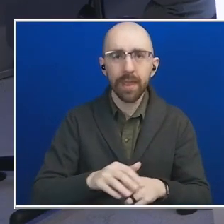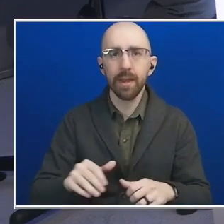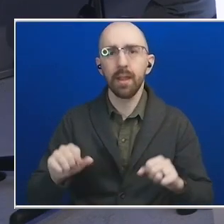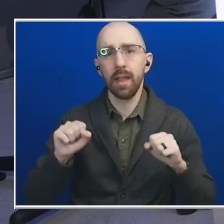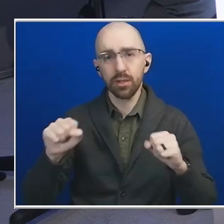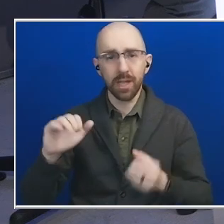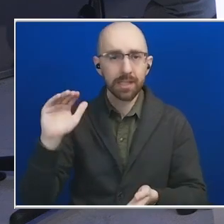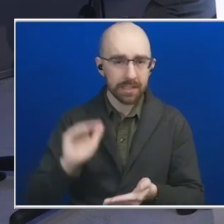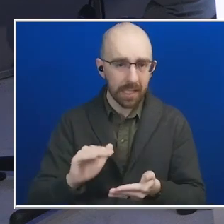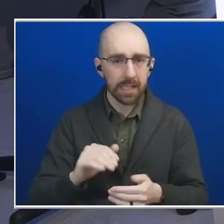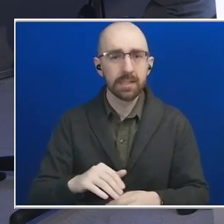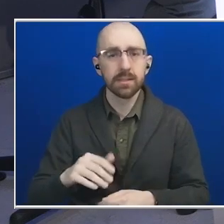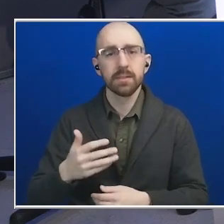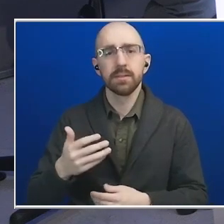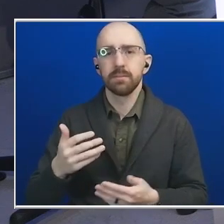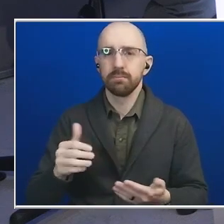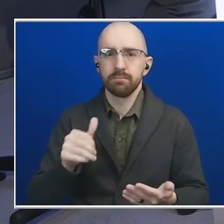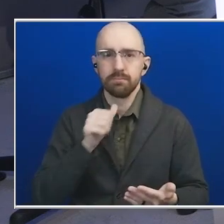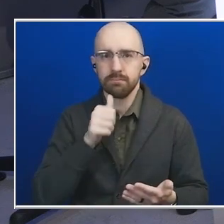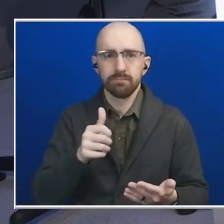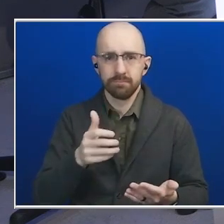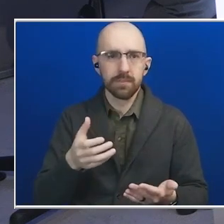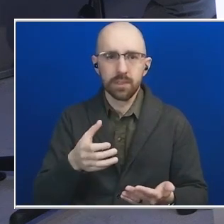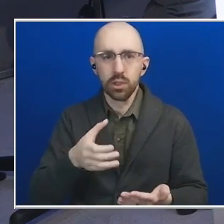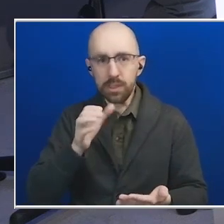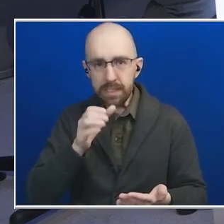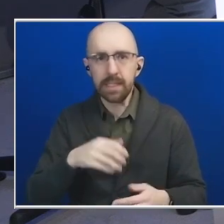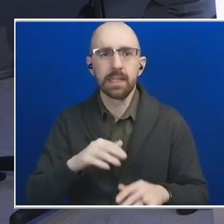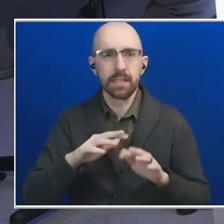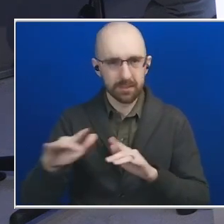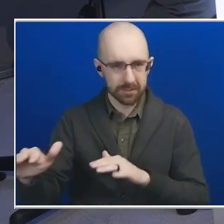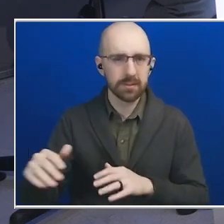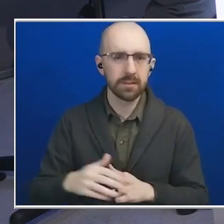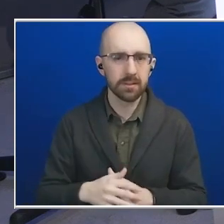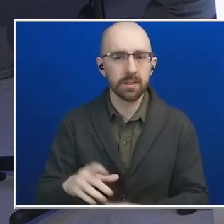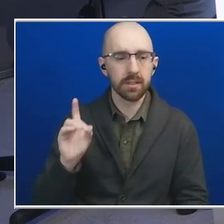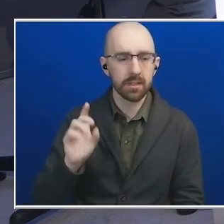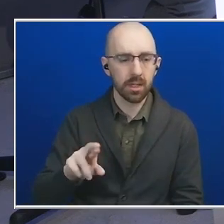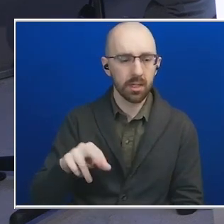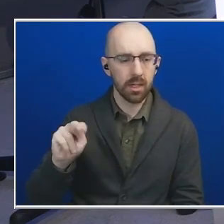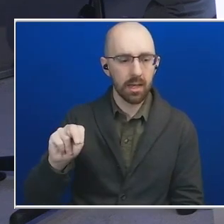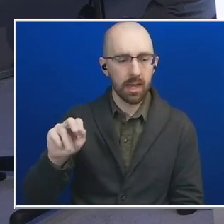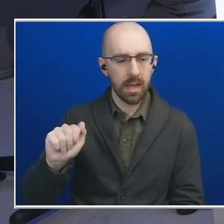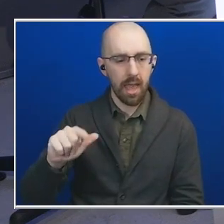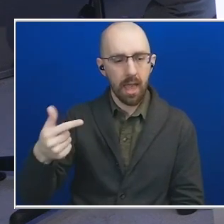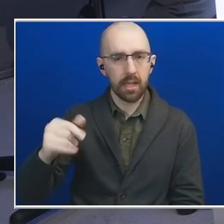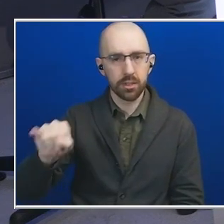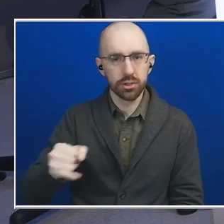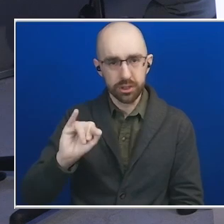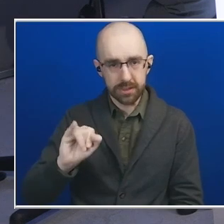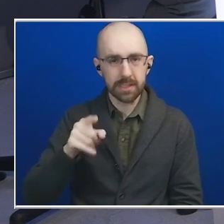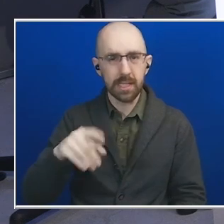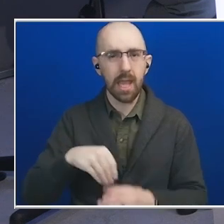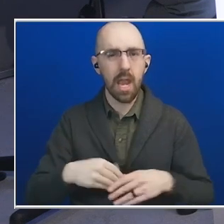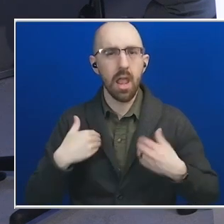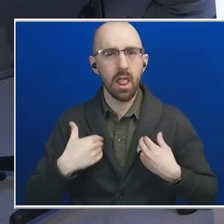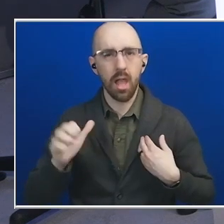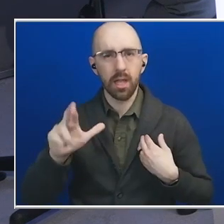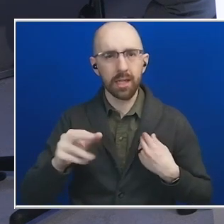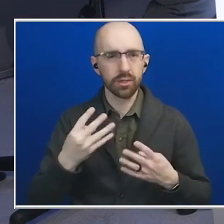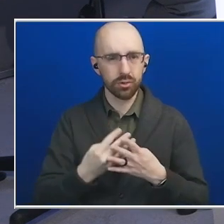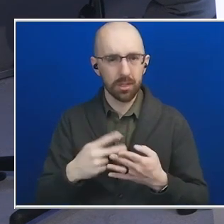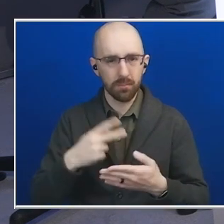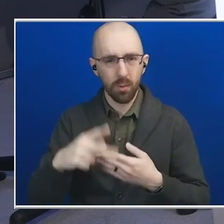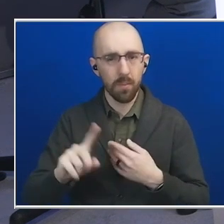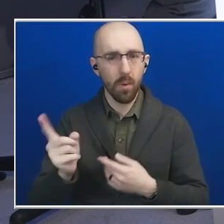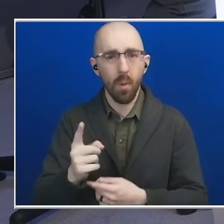et cetera. Yep. So, yeah, makes sense. Dr. Naji, you run the lung cancer screening program, but only a fraction of the people eligible for low-dose lung